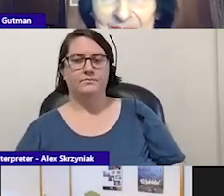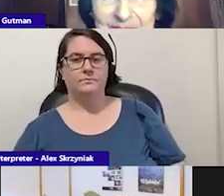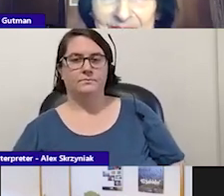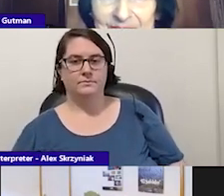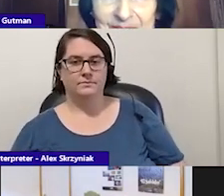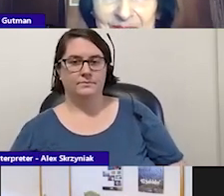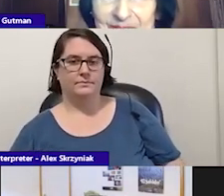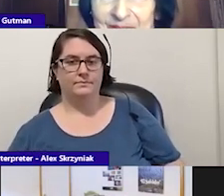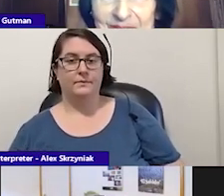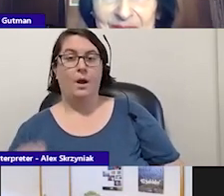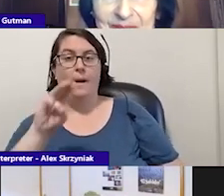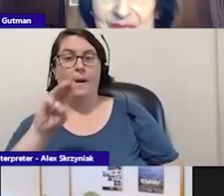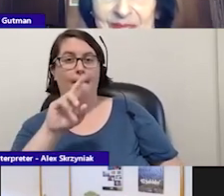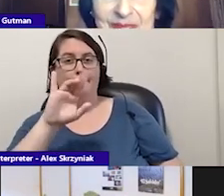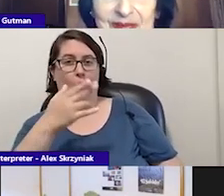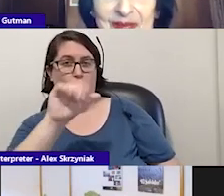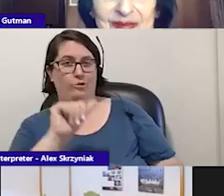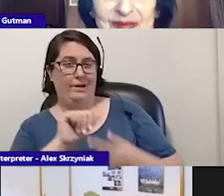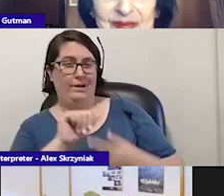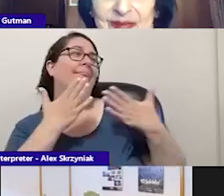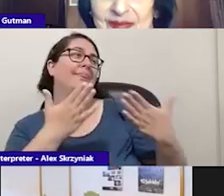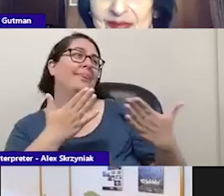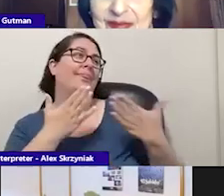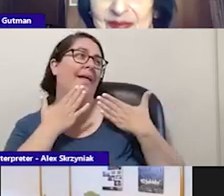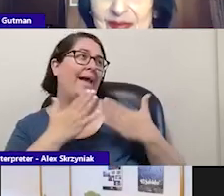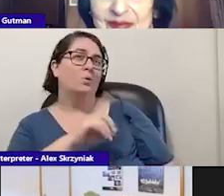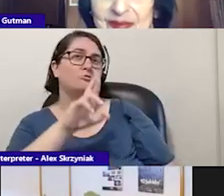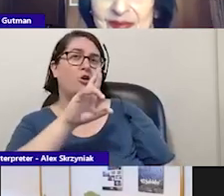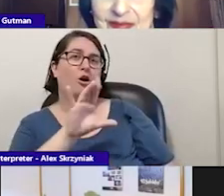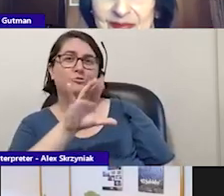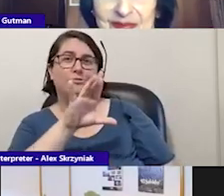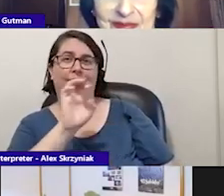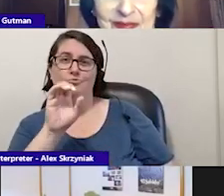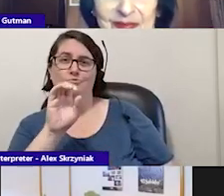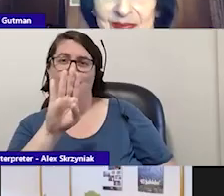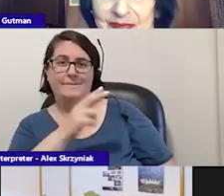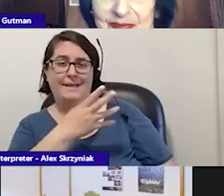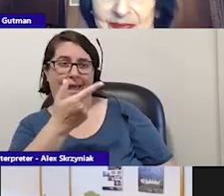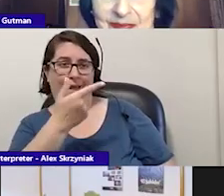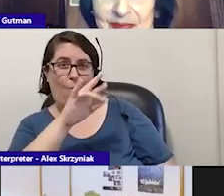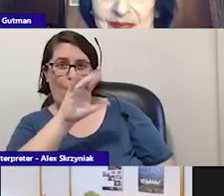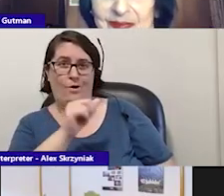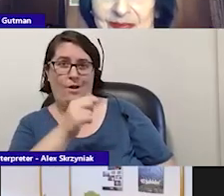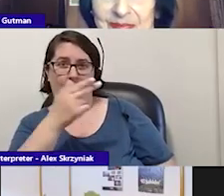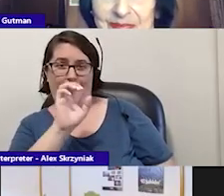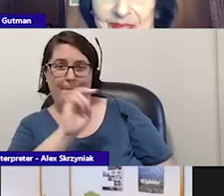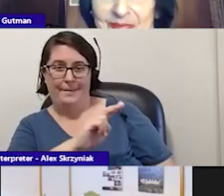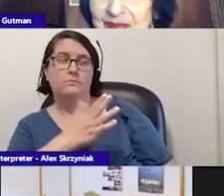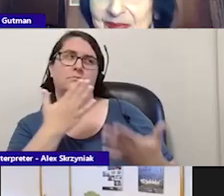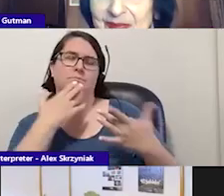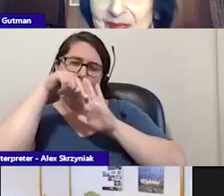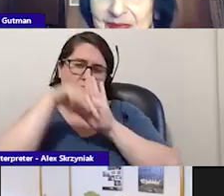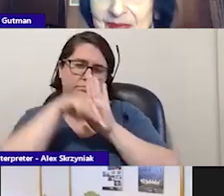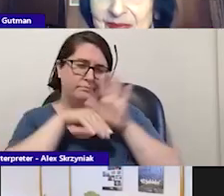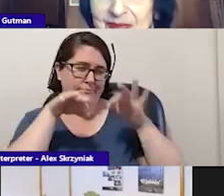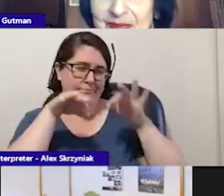Thank you. Thank you so much. Thank you, Dr. Claire Robson and Dr. Gloria Gutman, for that thorough presentation on elder